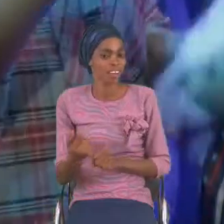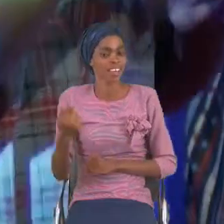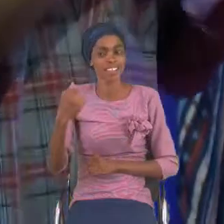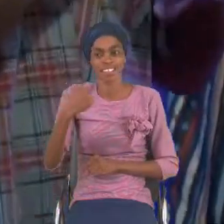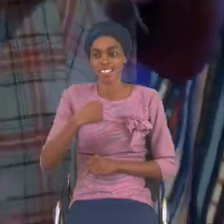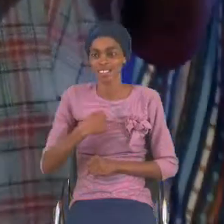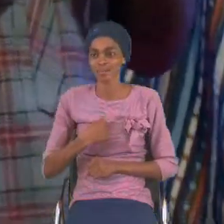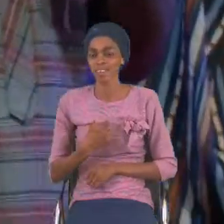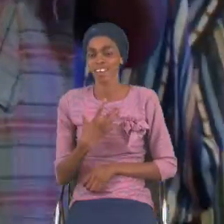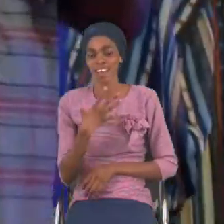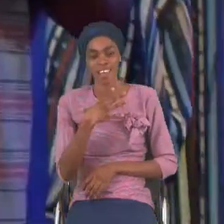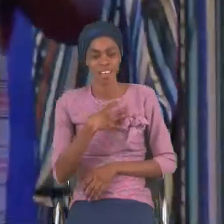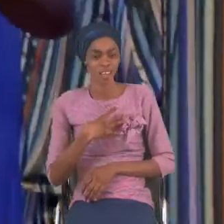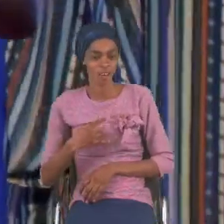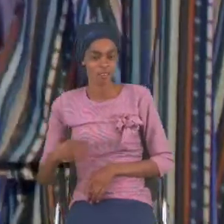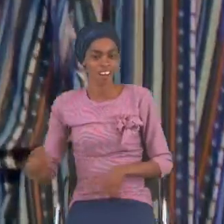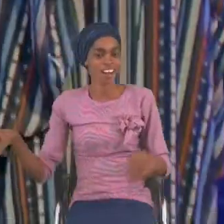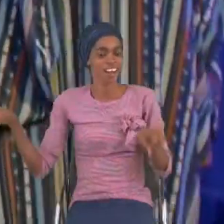that makes me